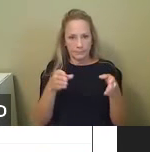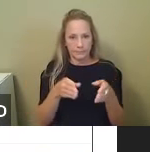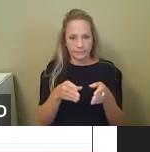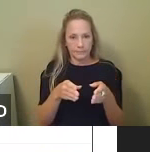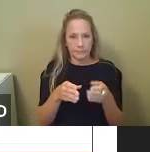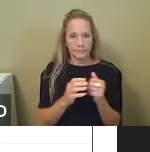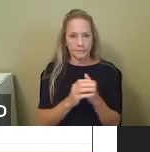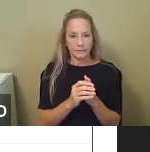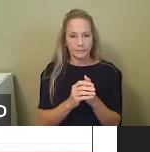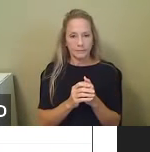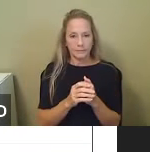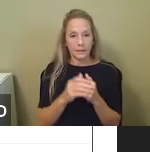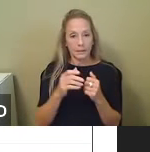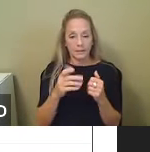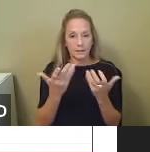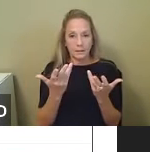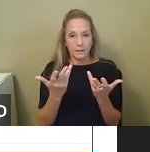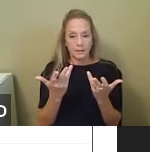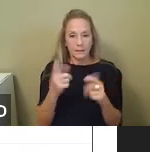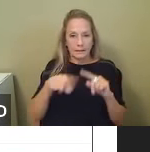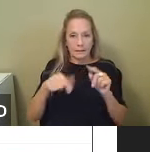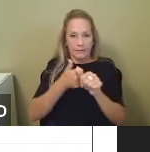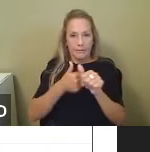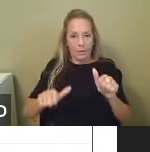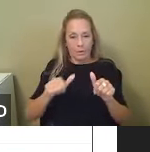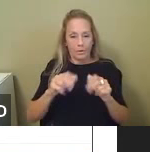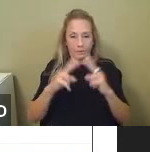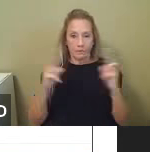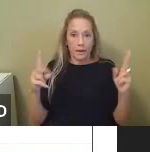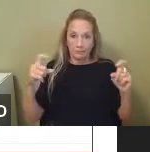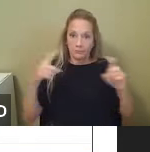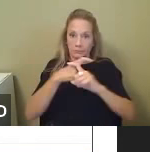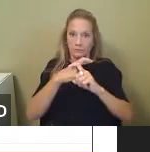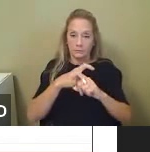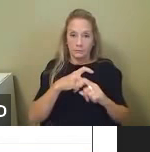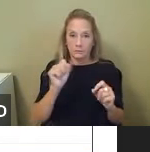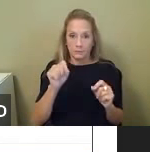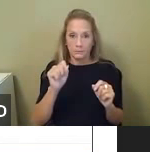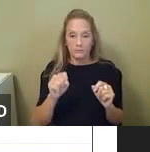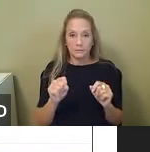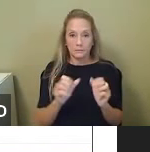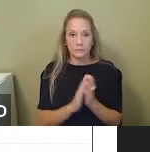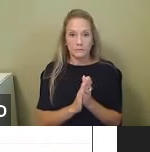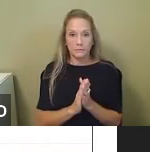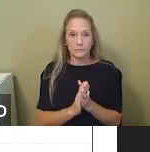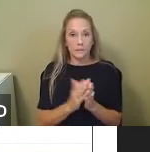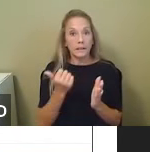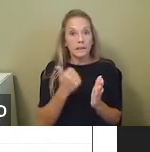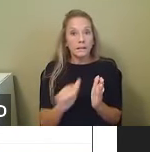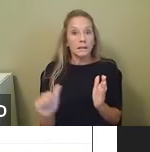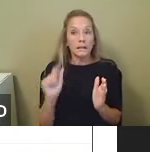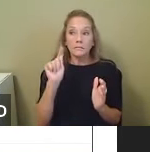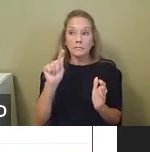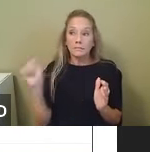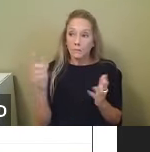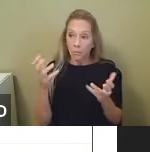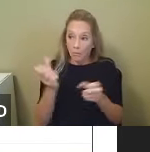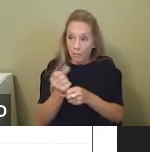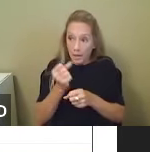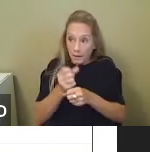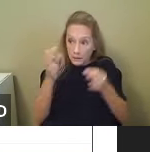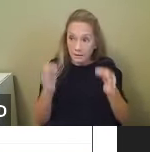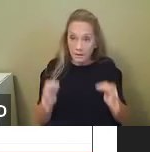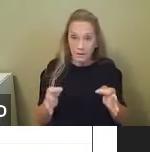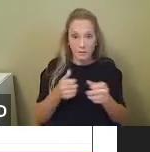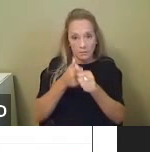is complicated. And I honestly feel, though, that anyone who would consider making decisions based